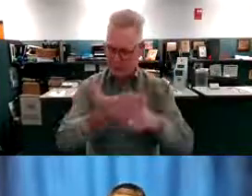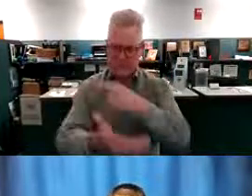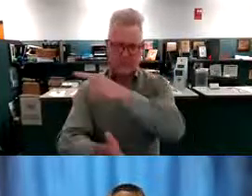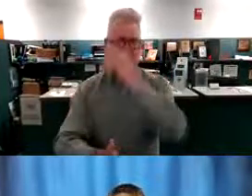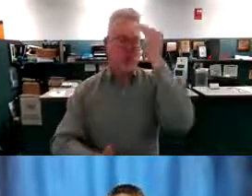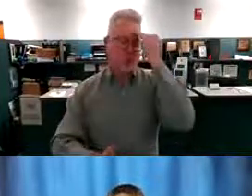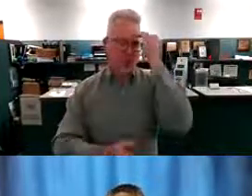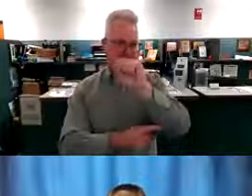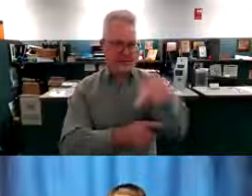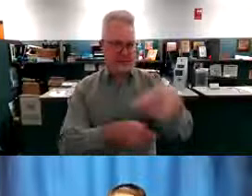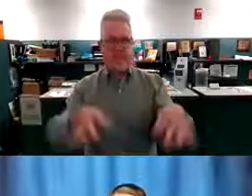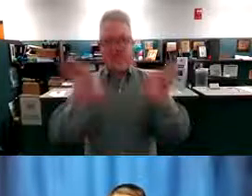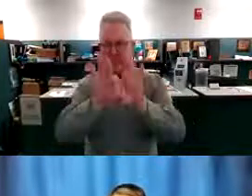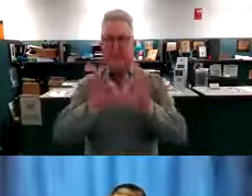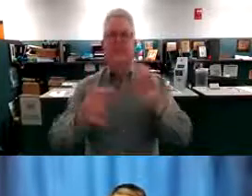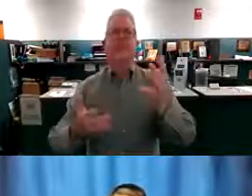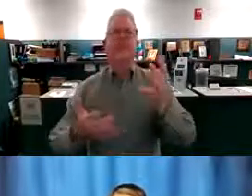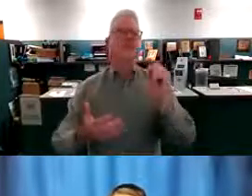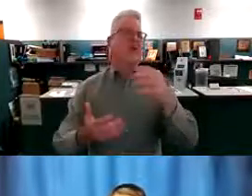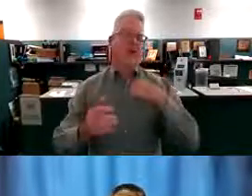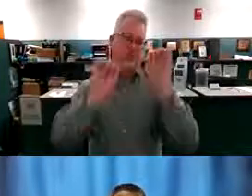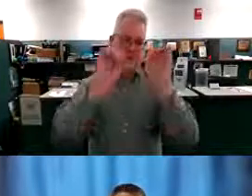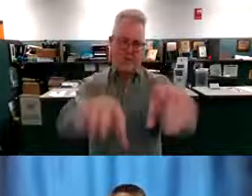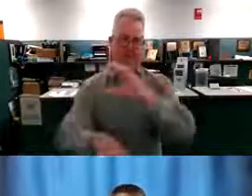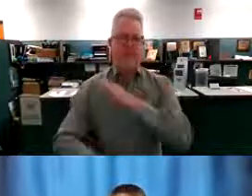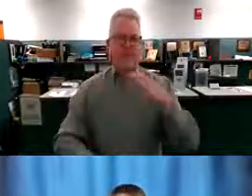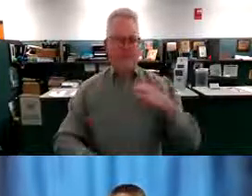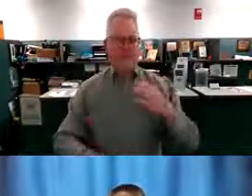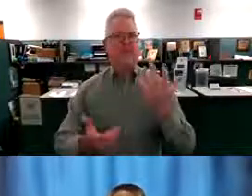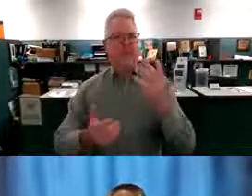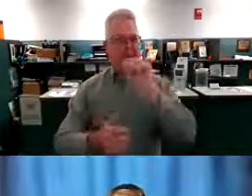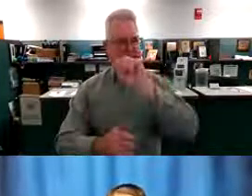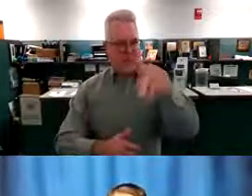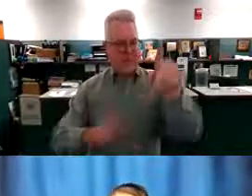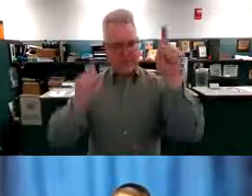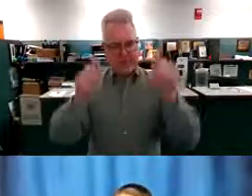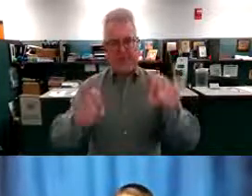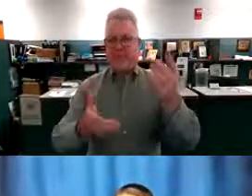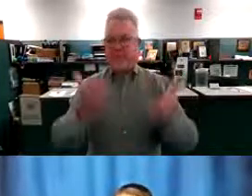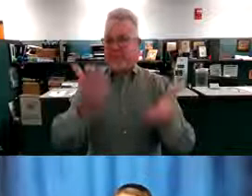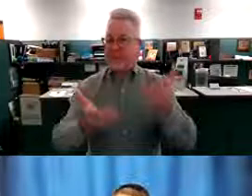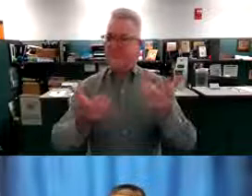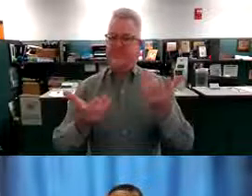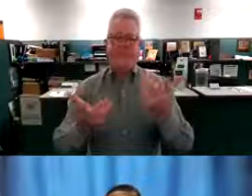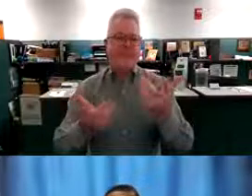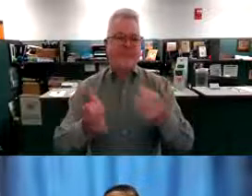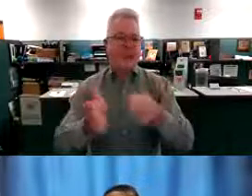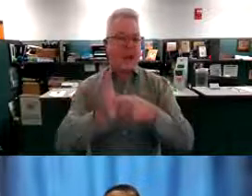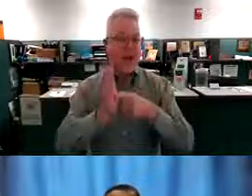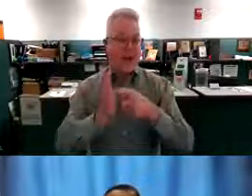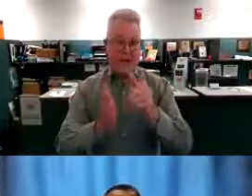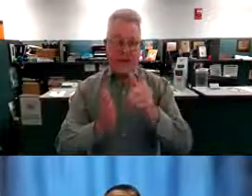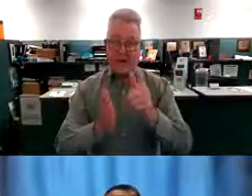then Ernest just arrived, and, he also recognizes this importance, but mentioning it to you and commissioners as